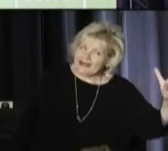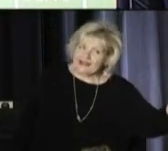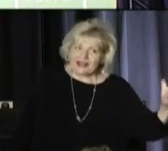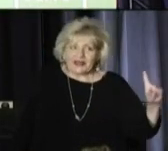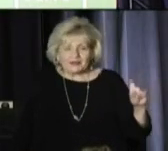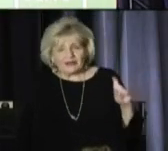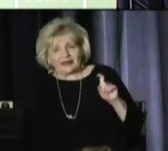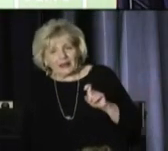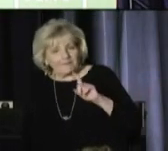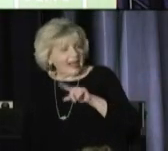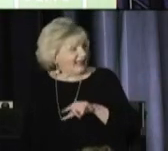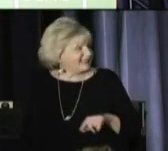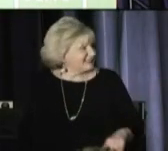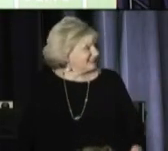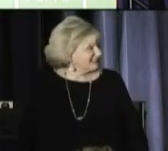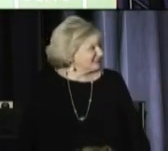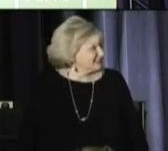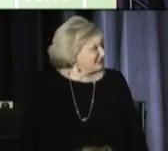Thank you.